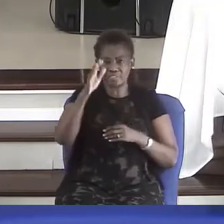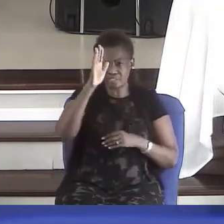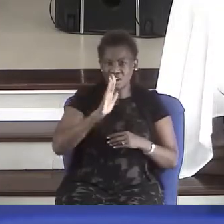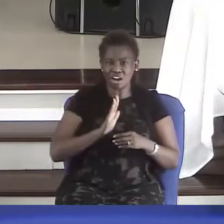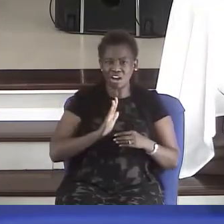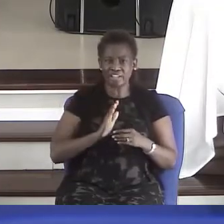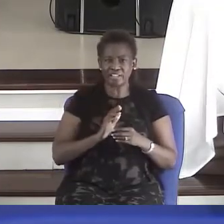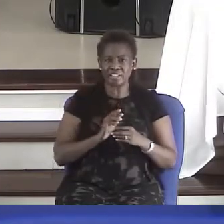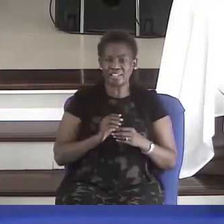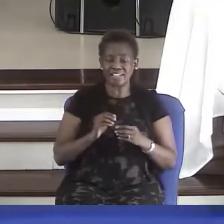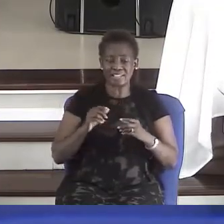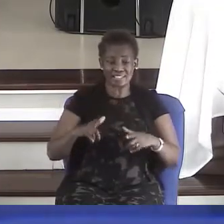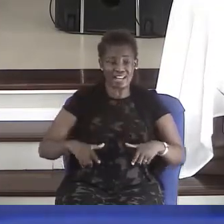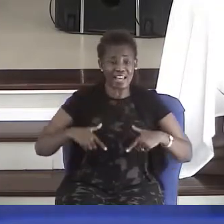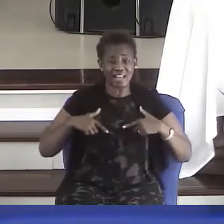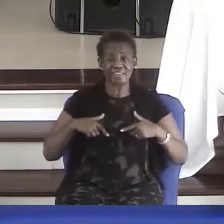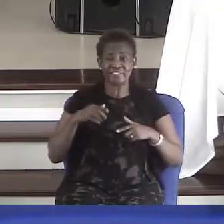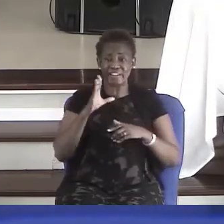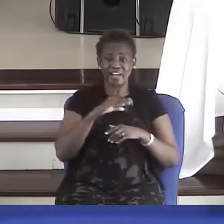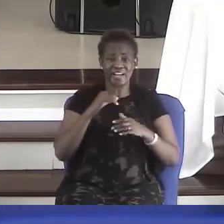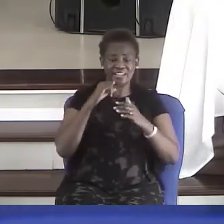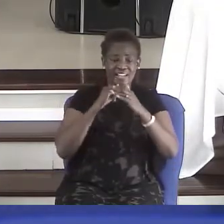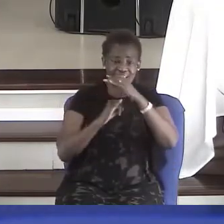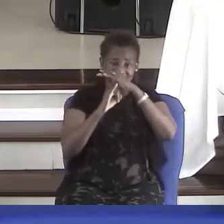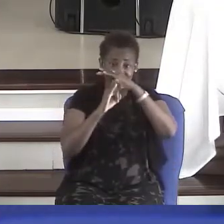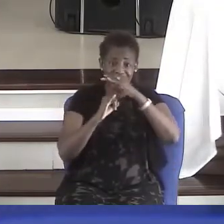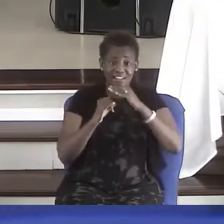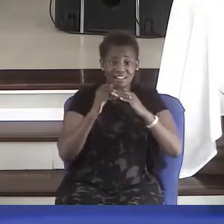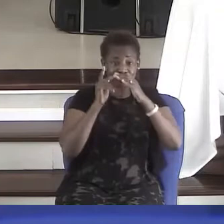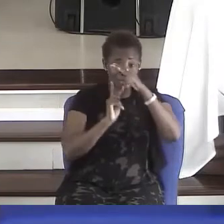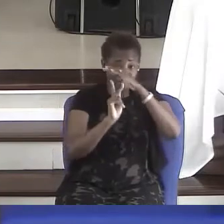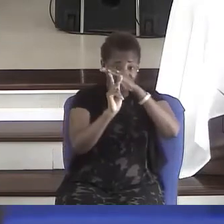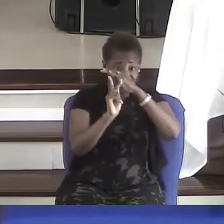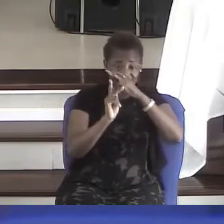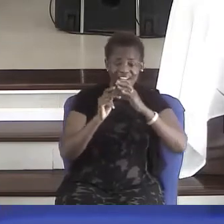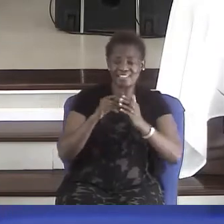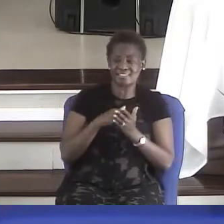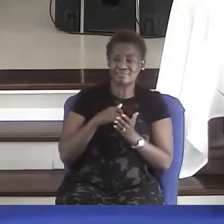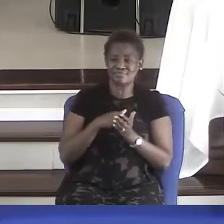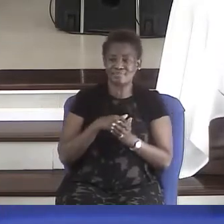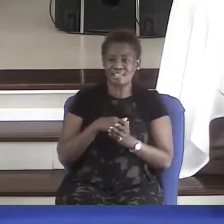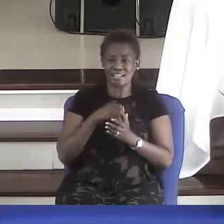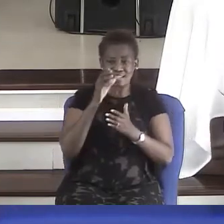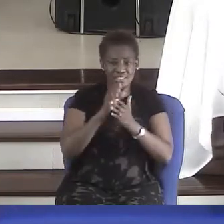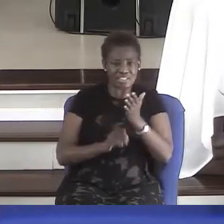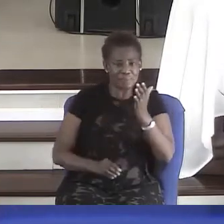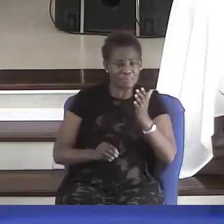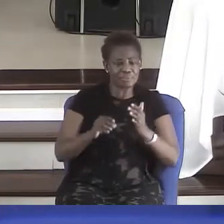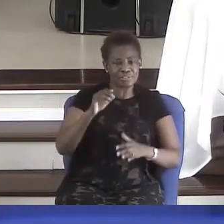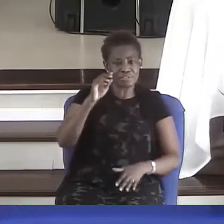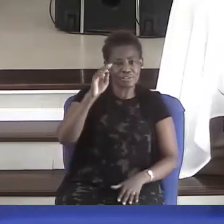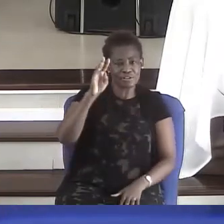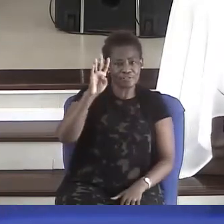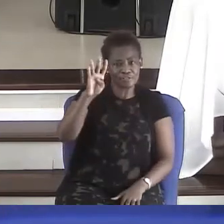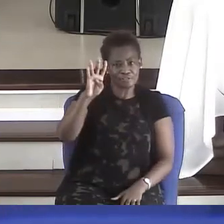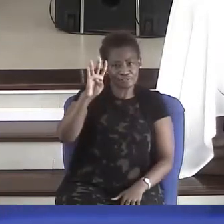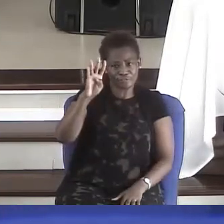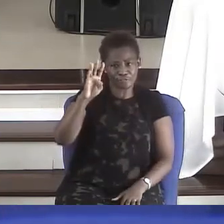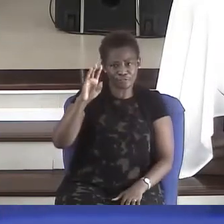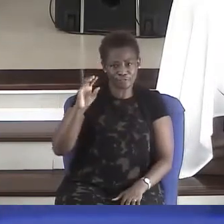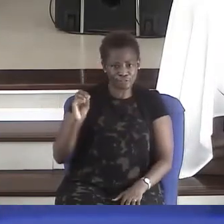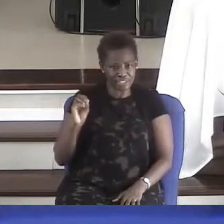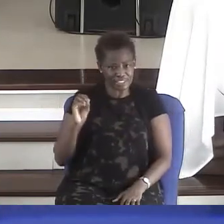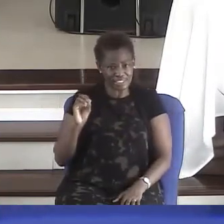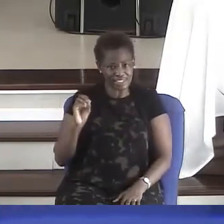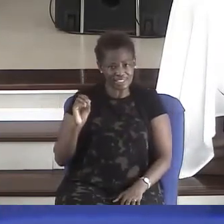tell you? In verses 40, in chapters, I should say, chapters 40 through